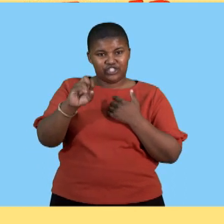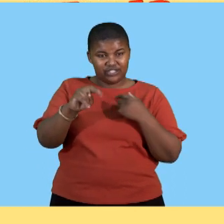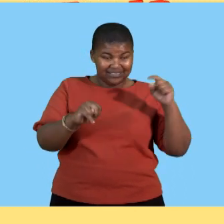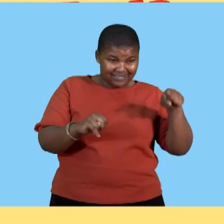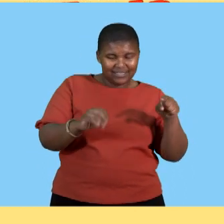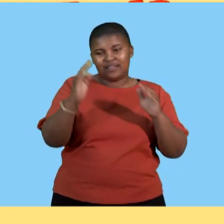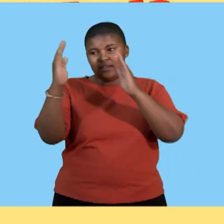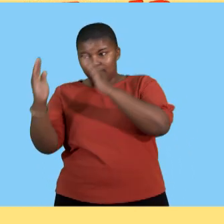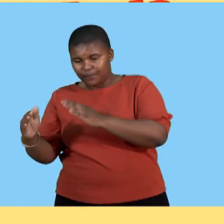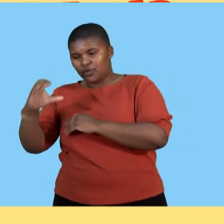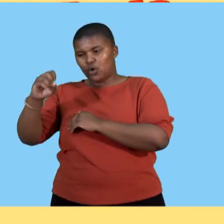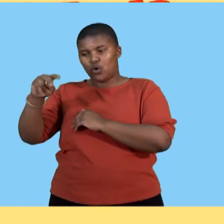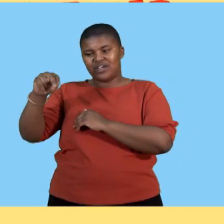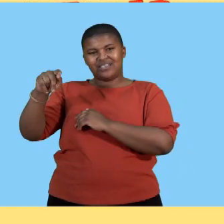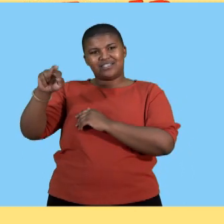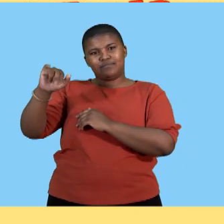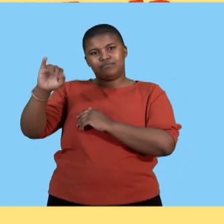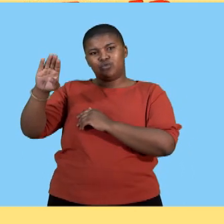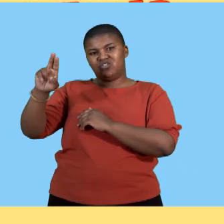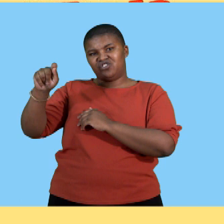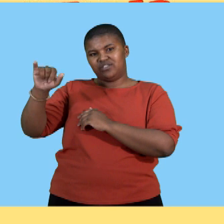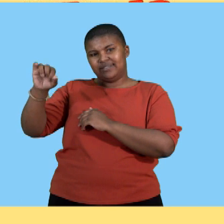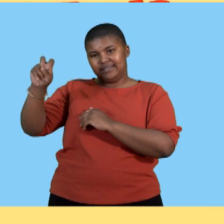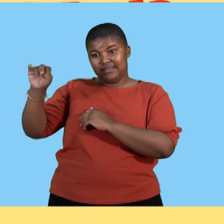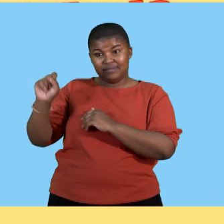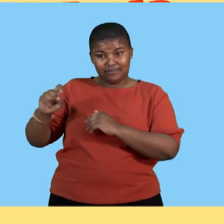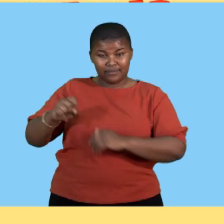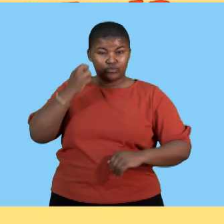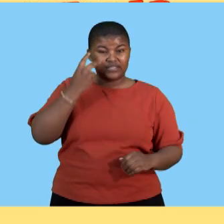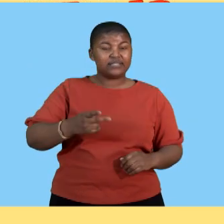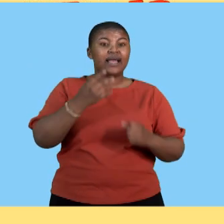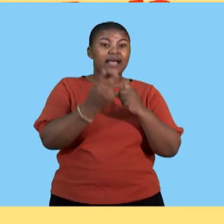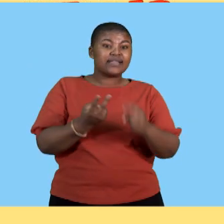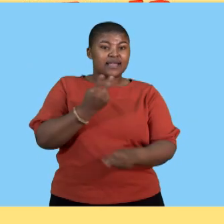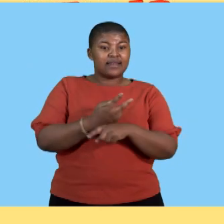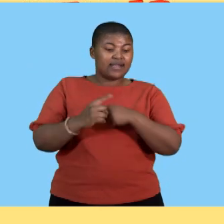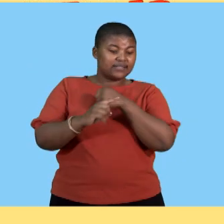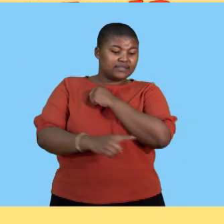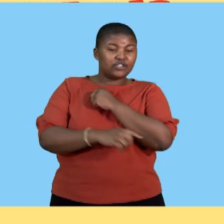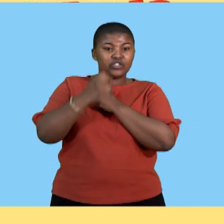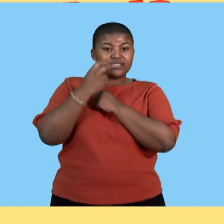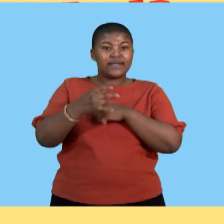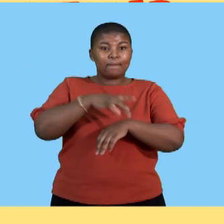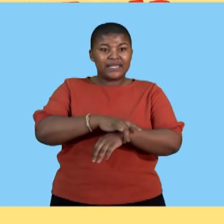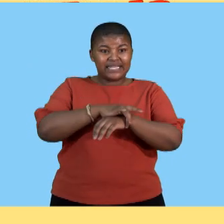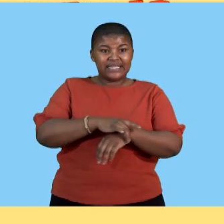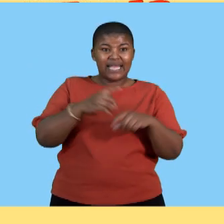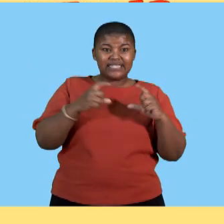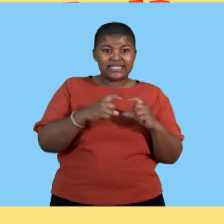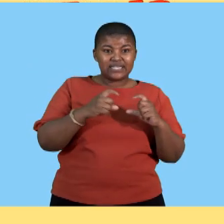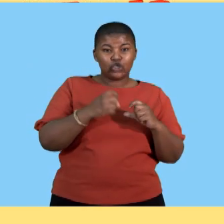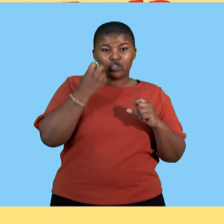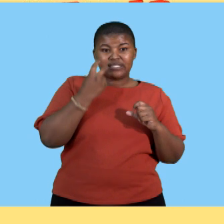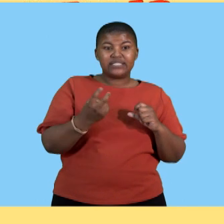a contribution. You must take note of that. And then lastly, medical aid